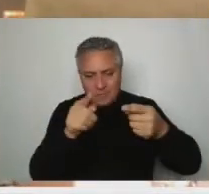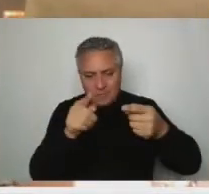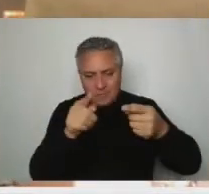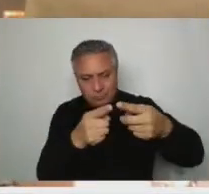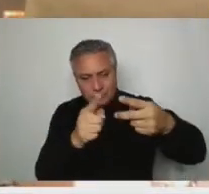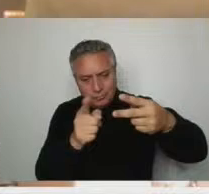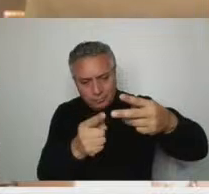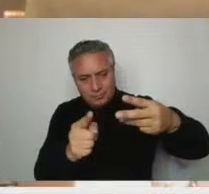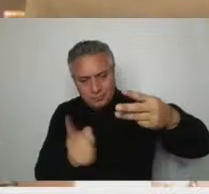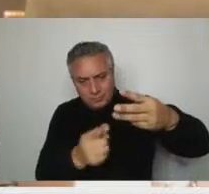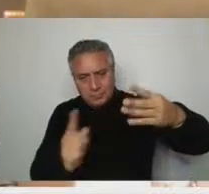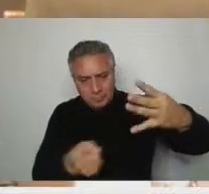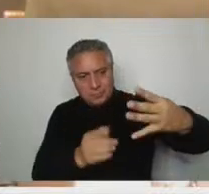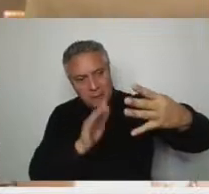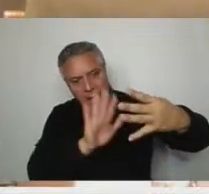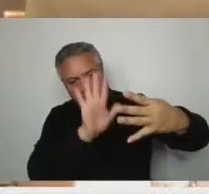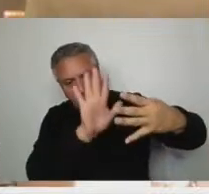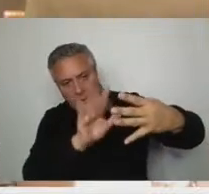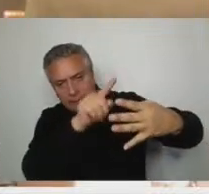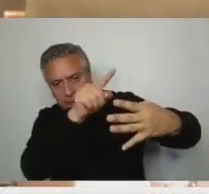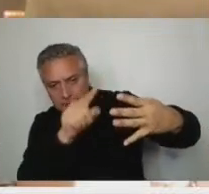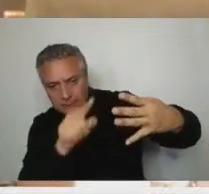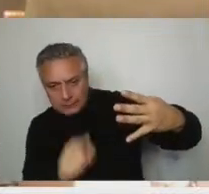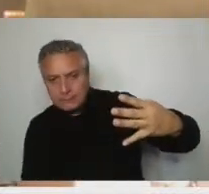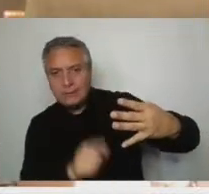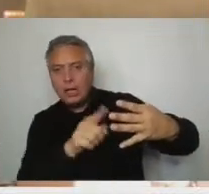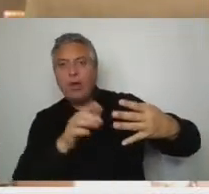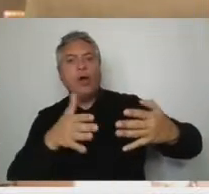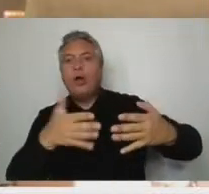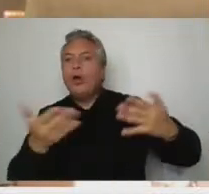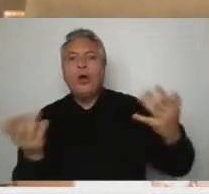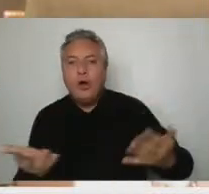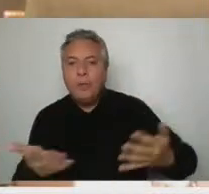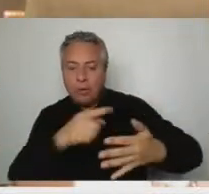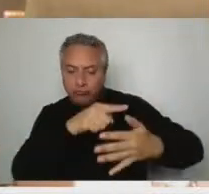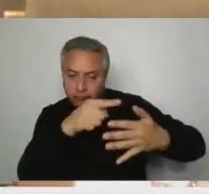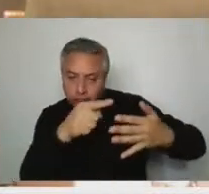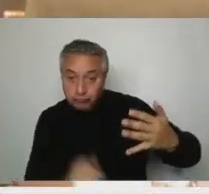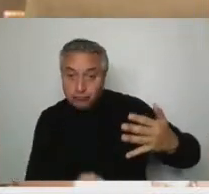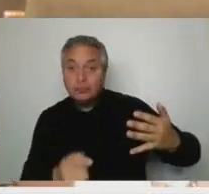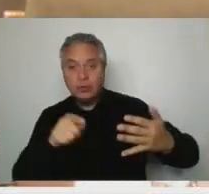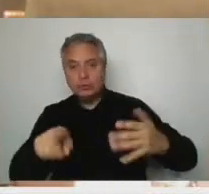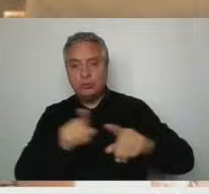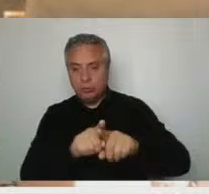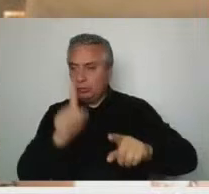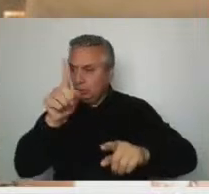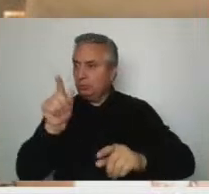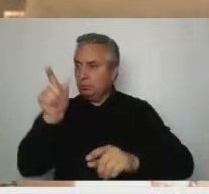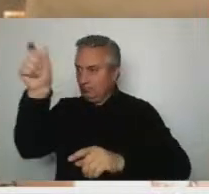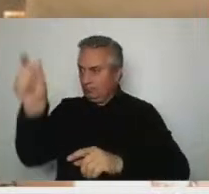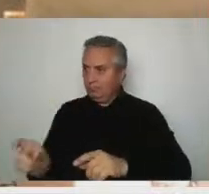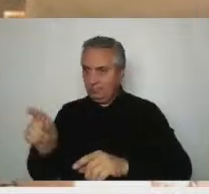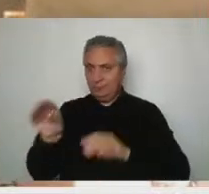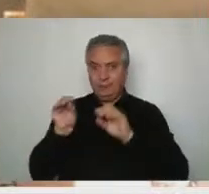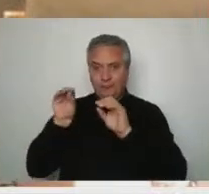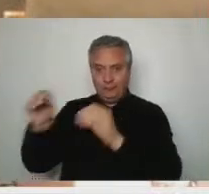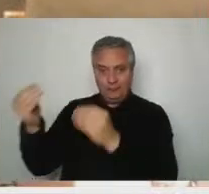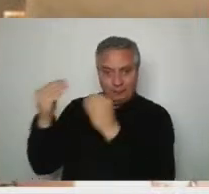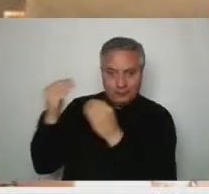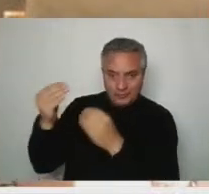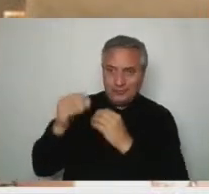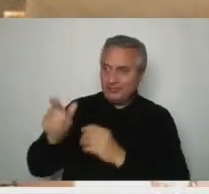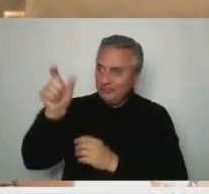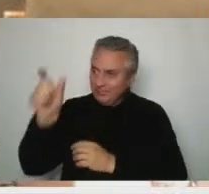resources. How can we size all of this? How can we capture how it's not just about